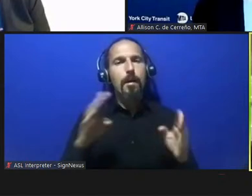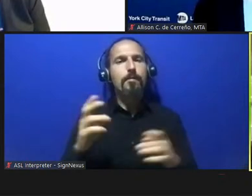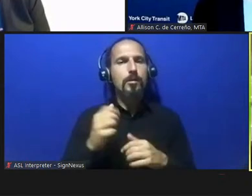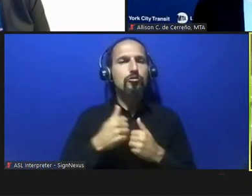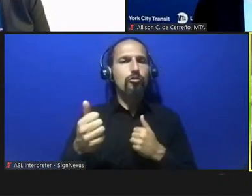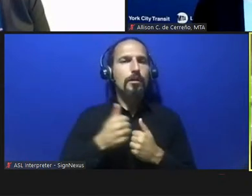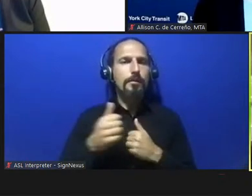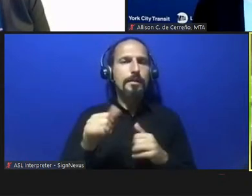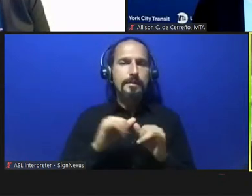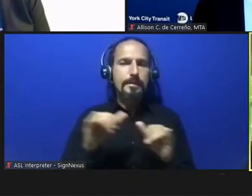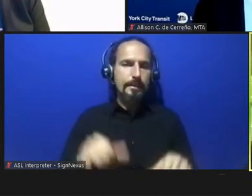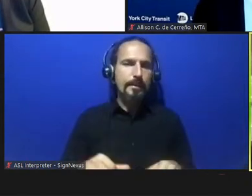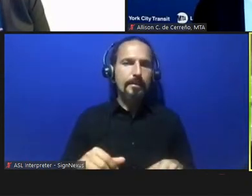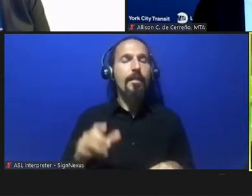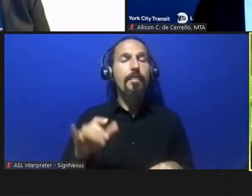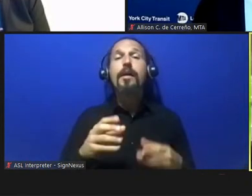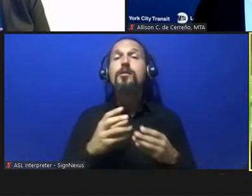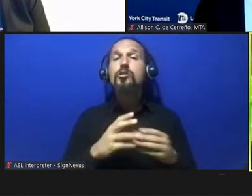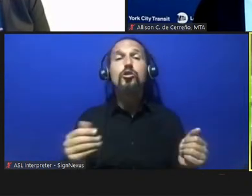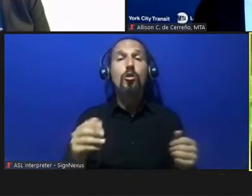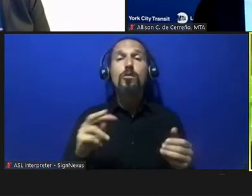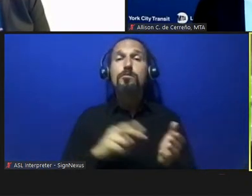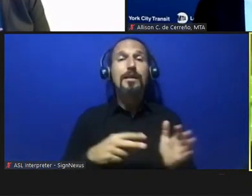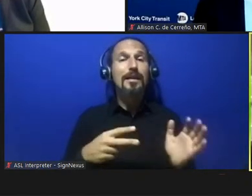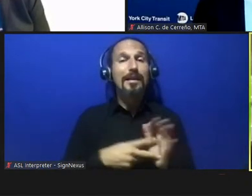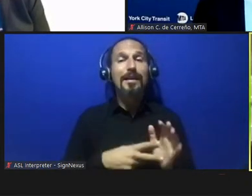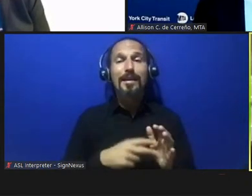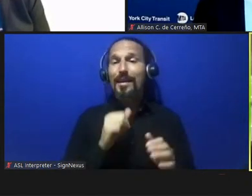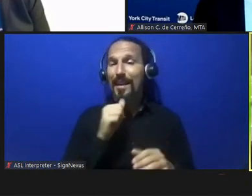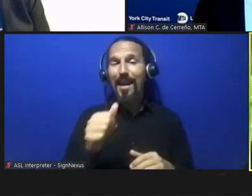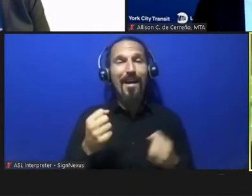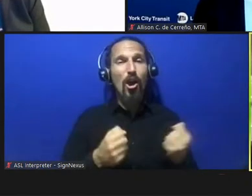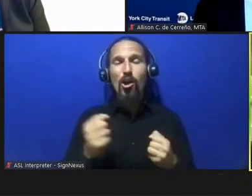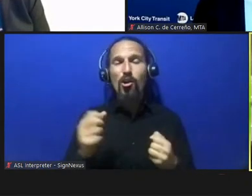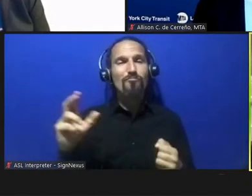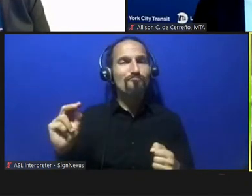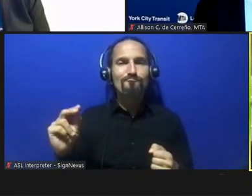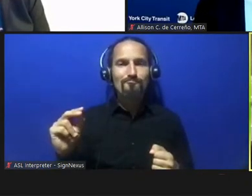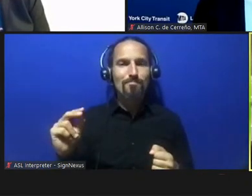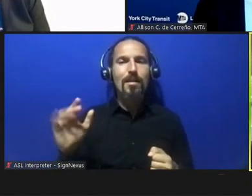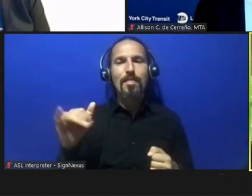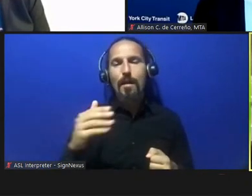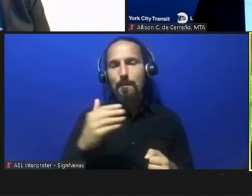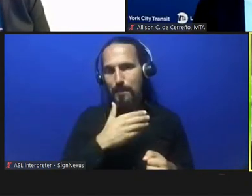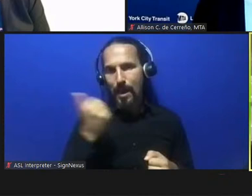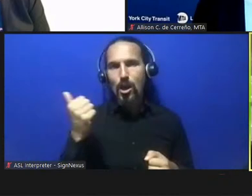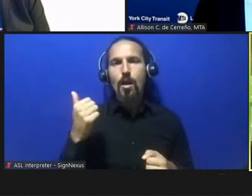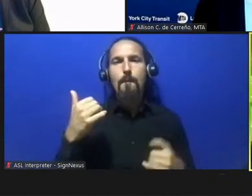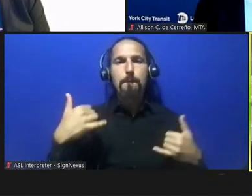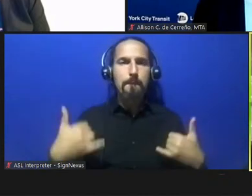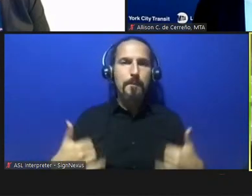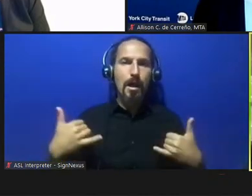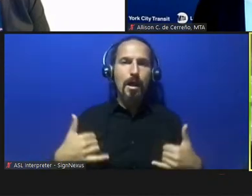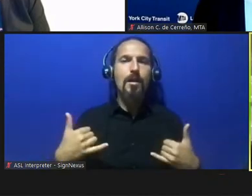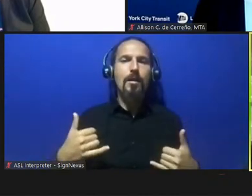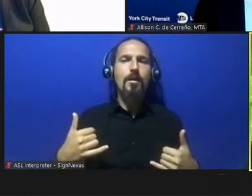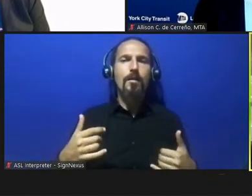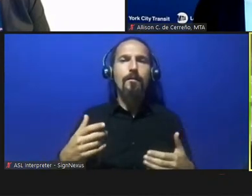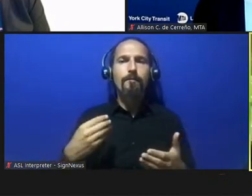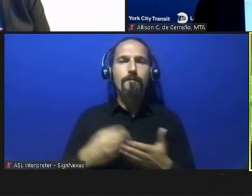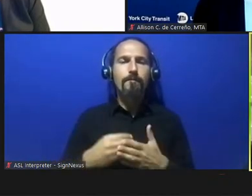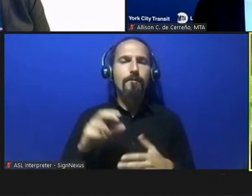system uh and the solution is not cars the solution is a better modern well-funded